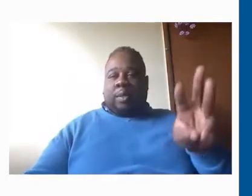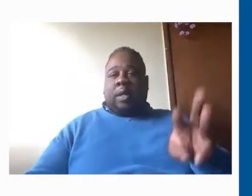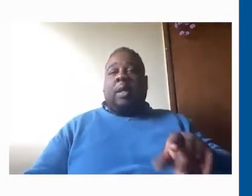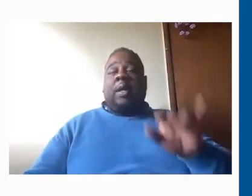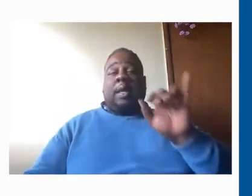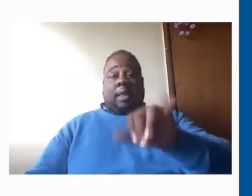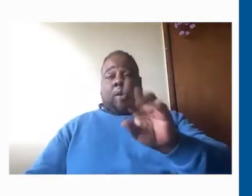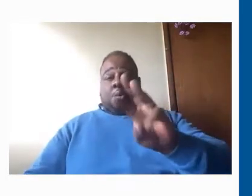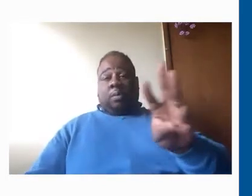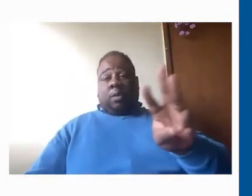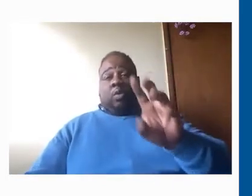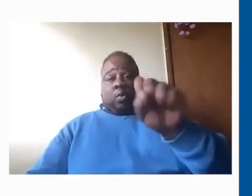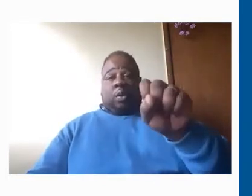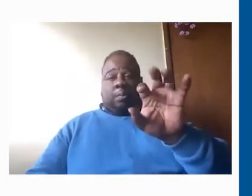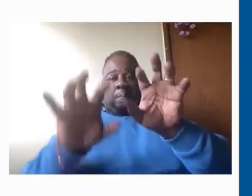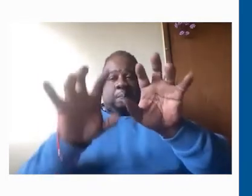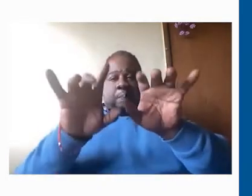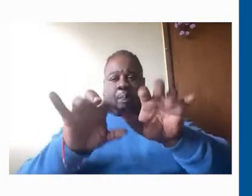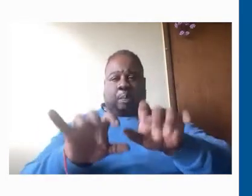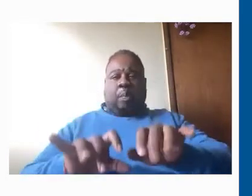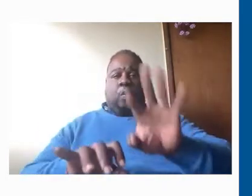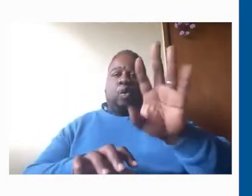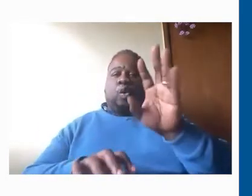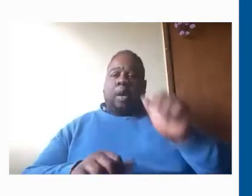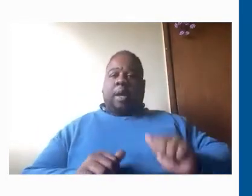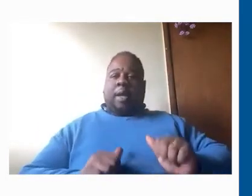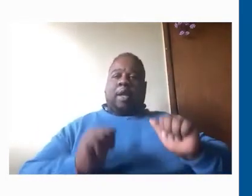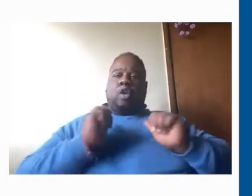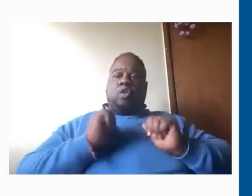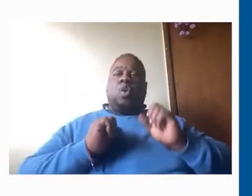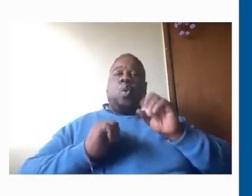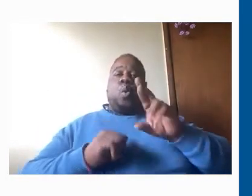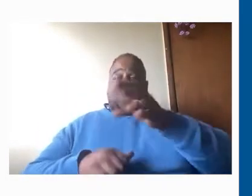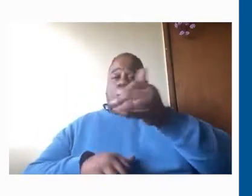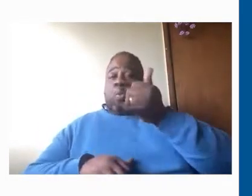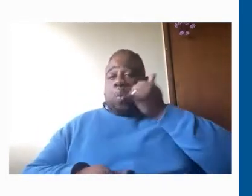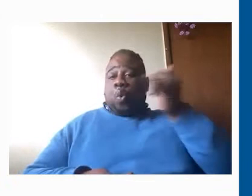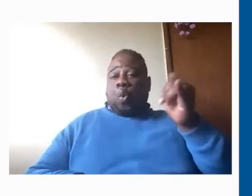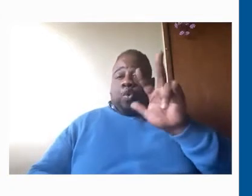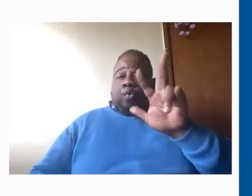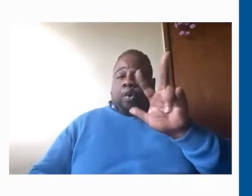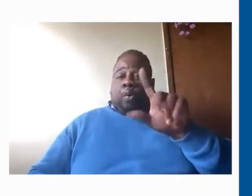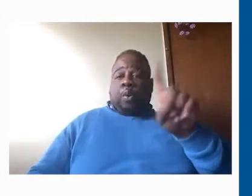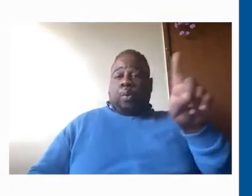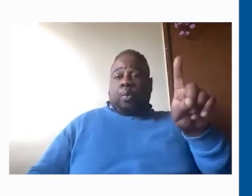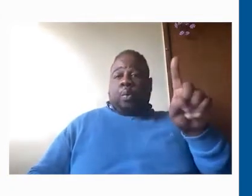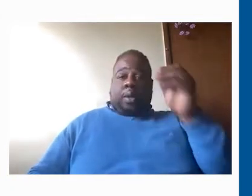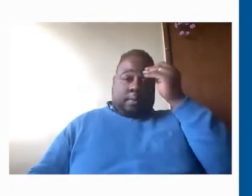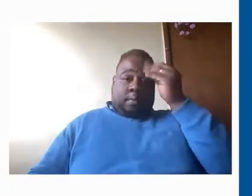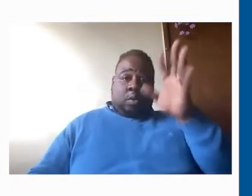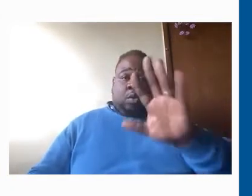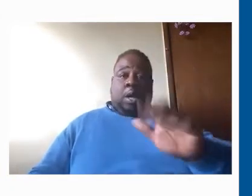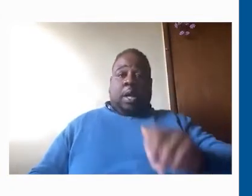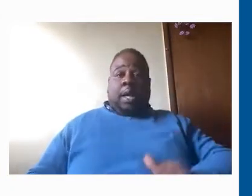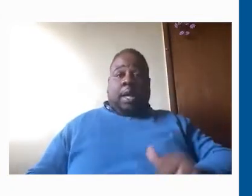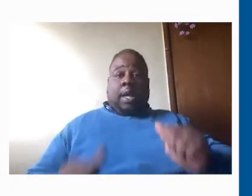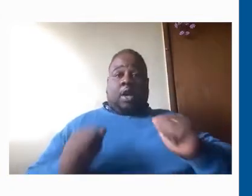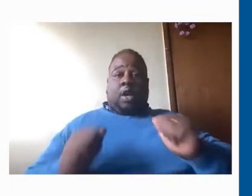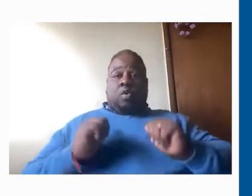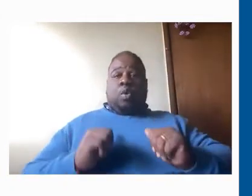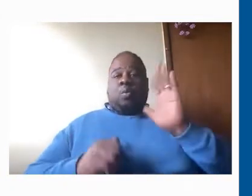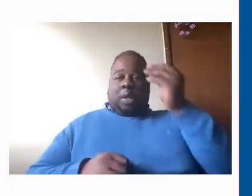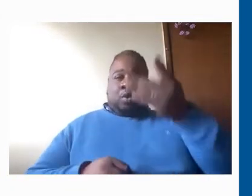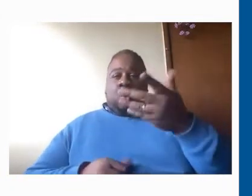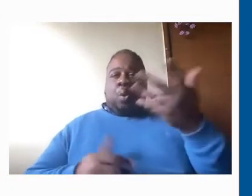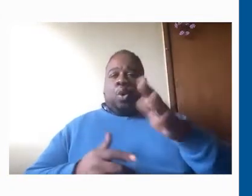actually type in your address, or if you call 311 and tell them your address, they can tell you which evacuation zone you live in. There